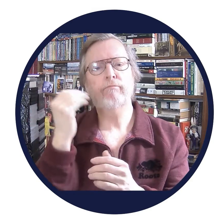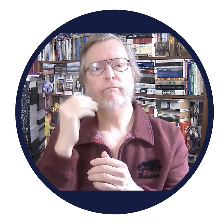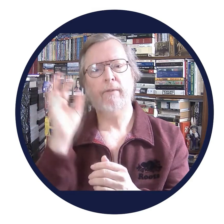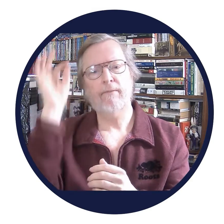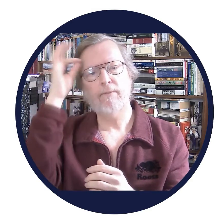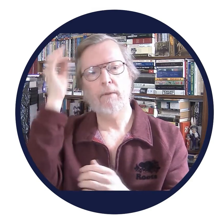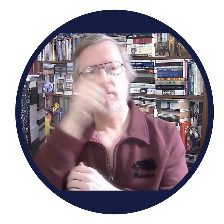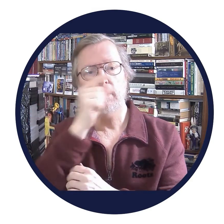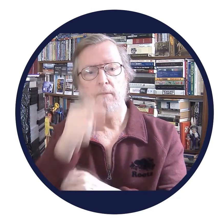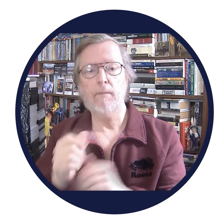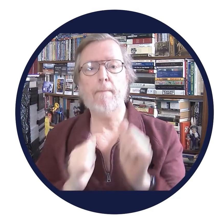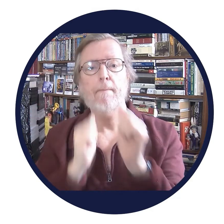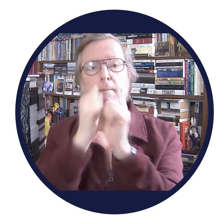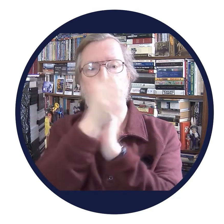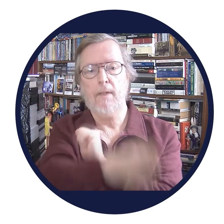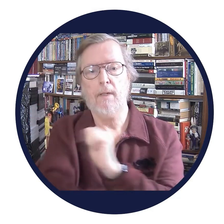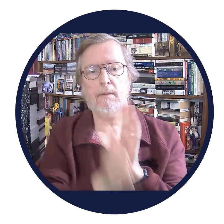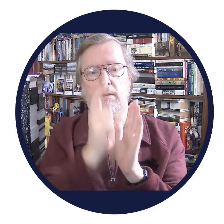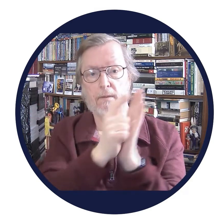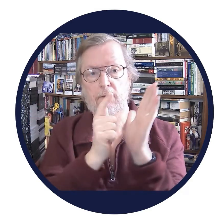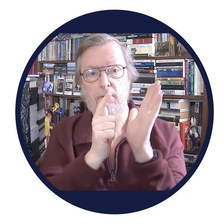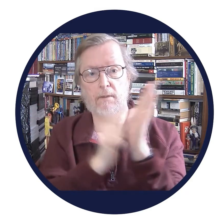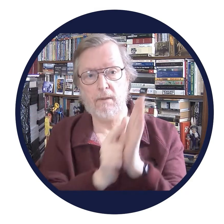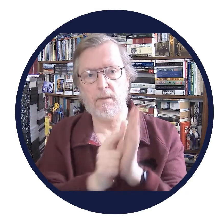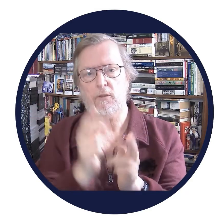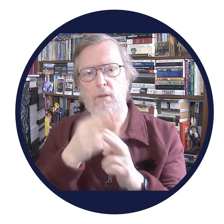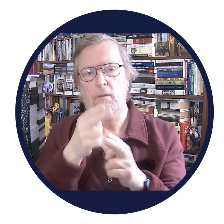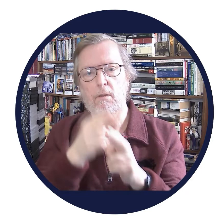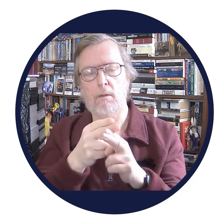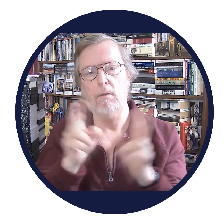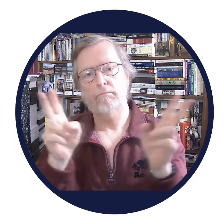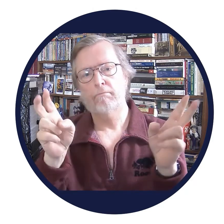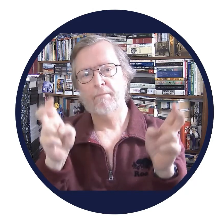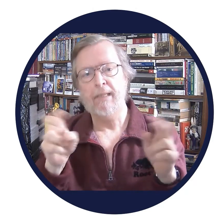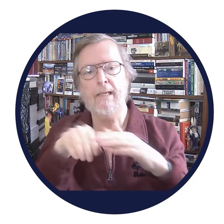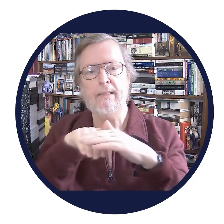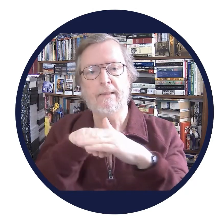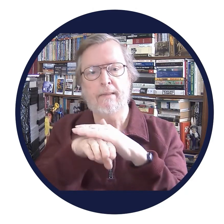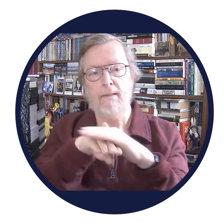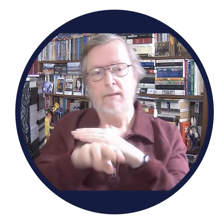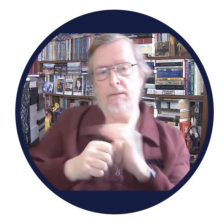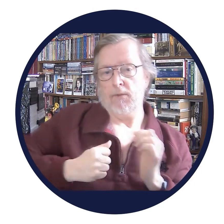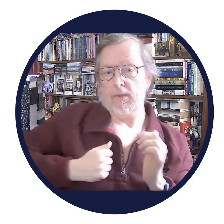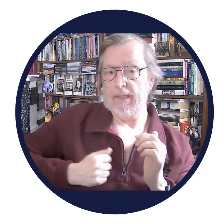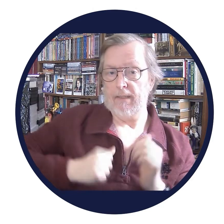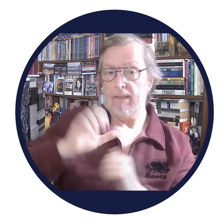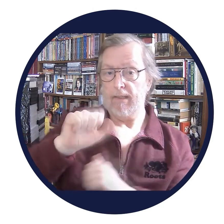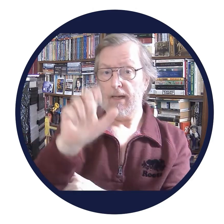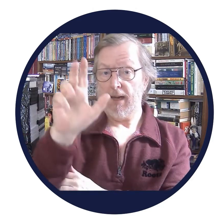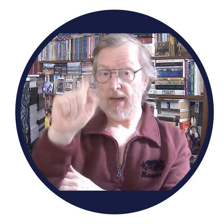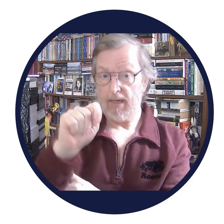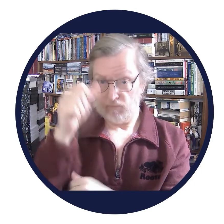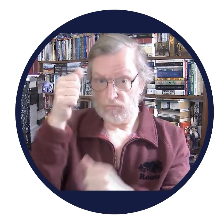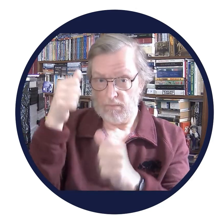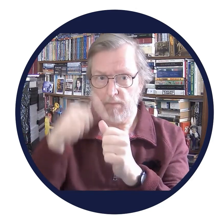Remember the federal government passed a law called the Accessible Canada Act?